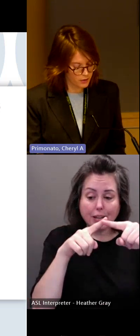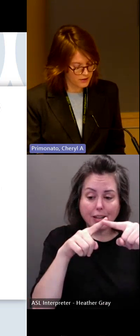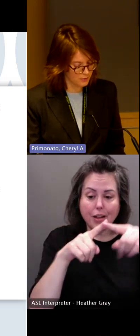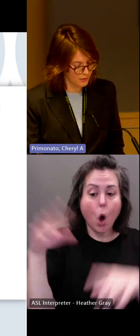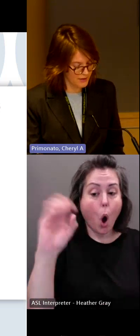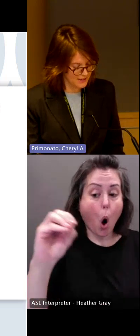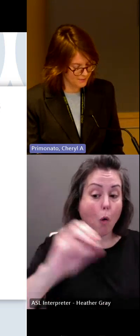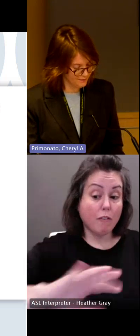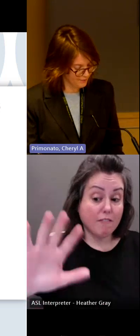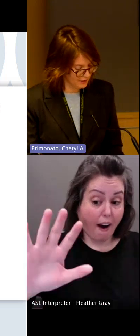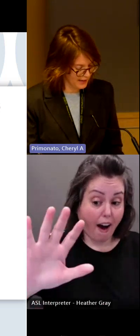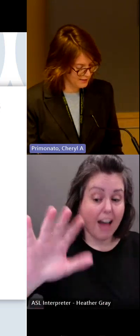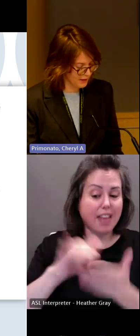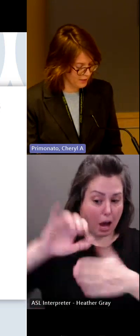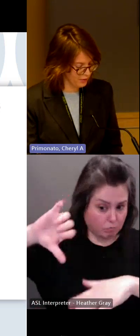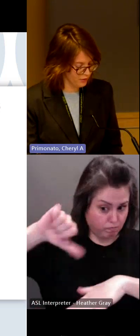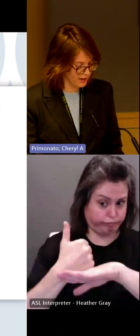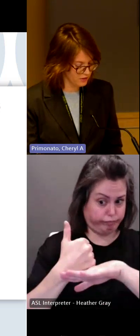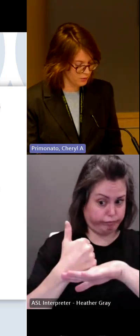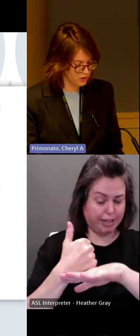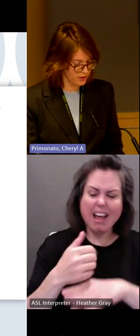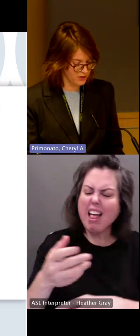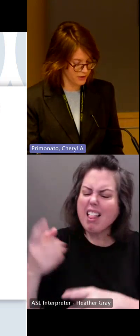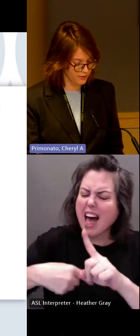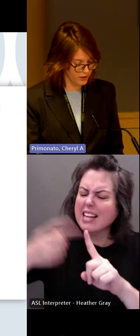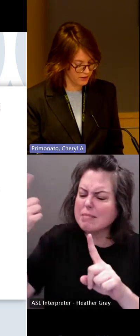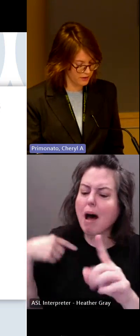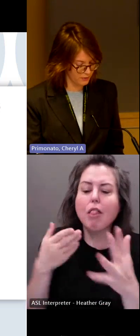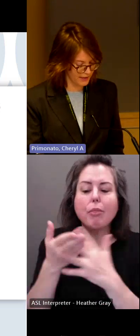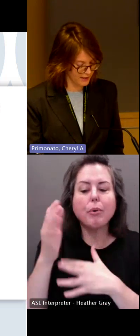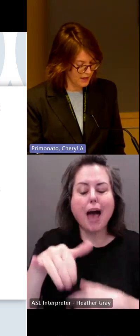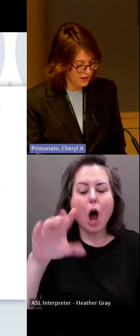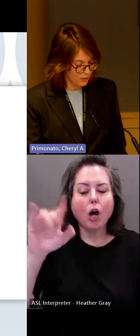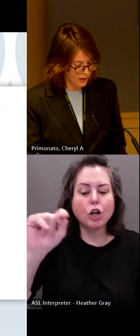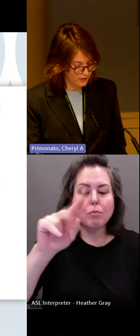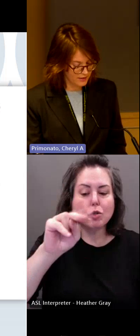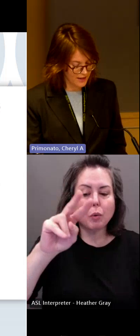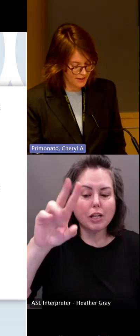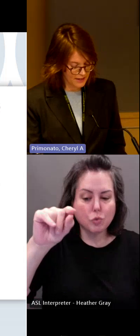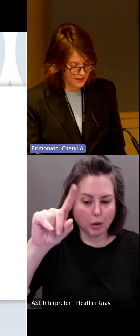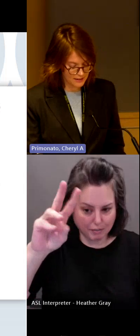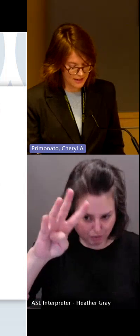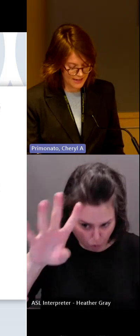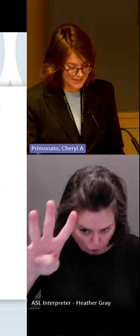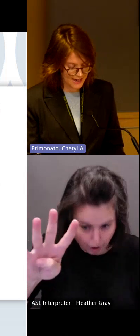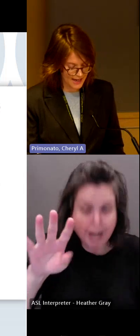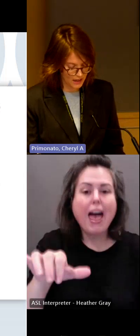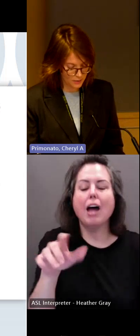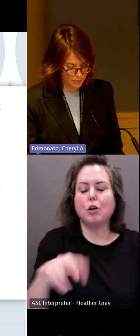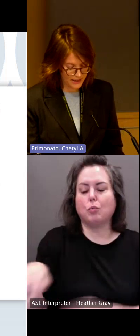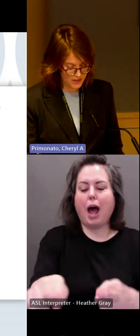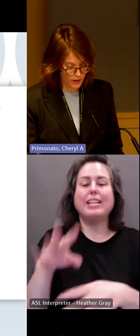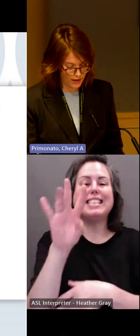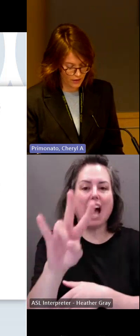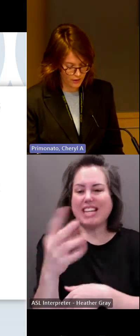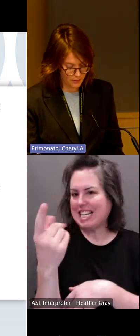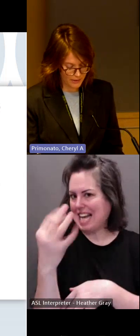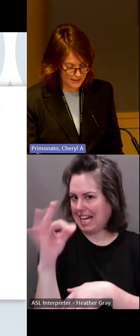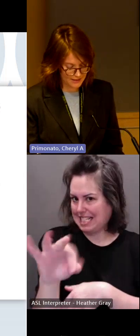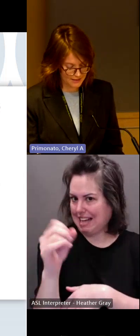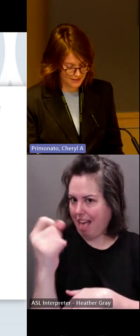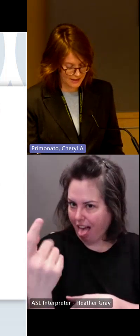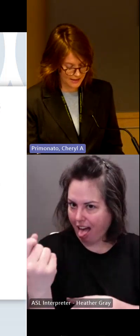routing loop was implemented. Last month, through the October 2024 service pick, routes 7, 19L,